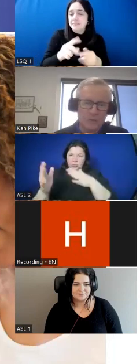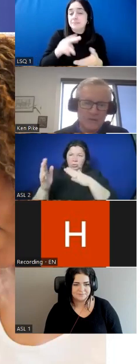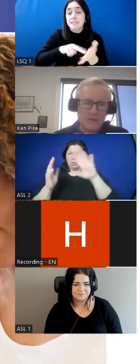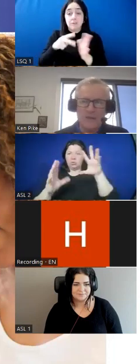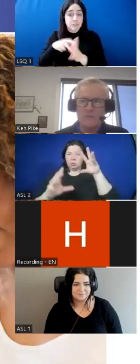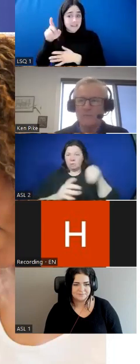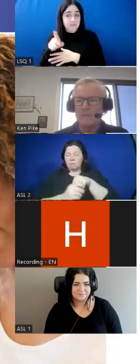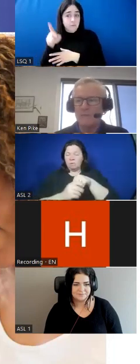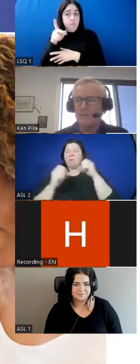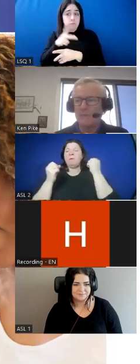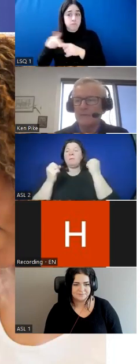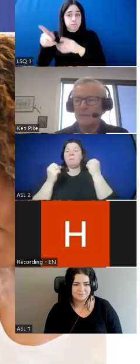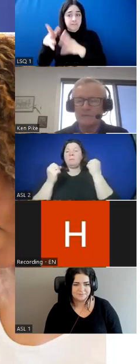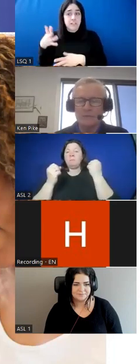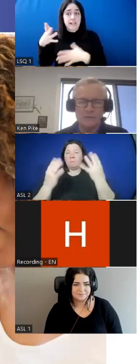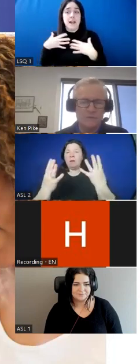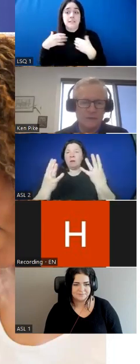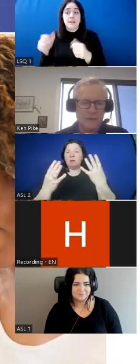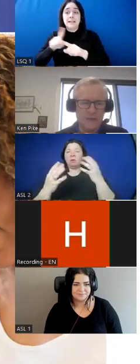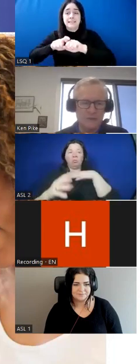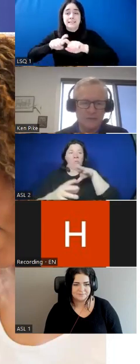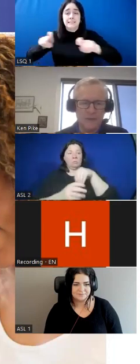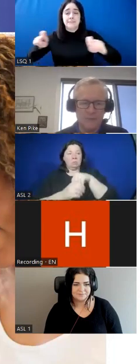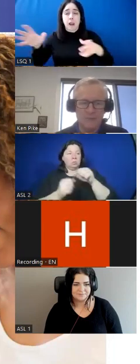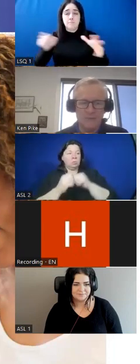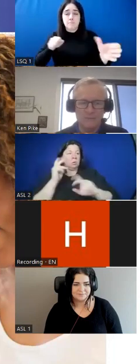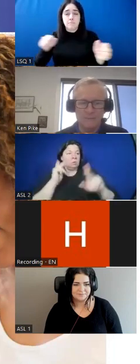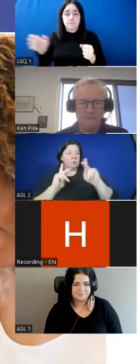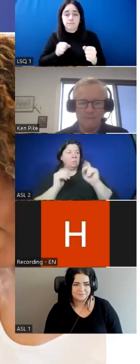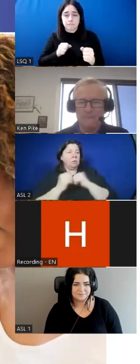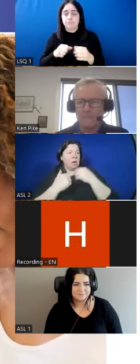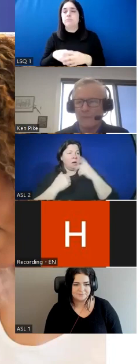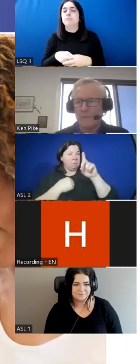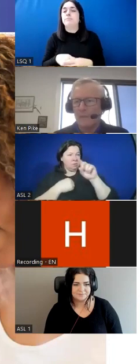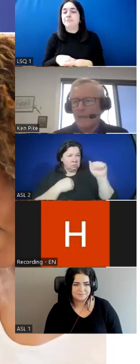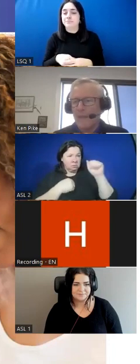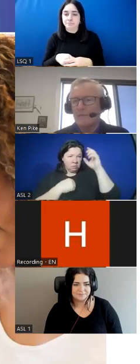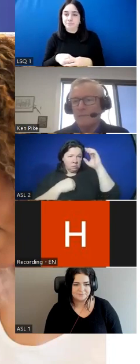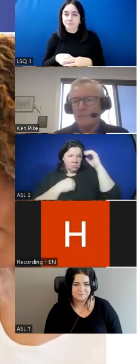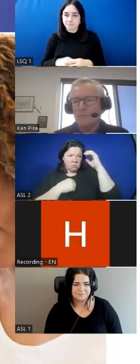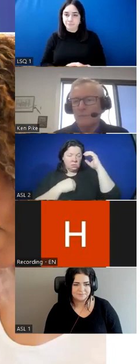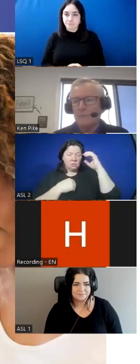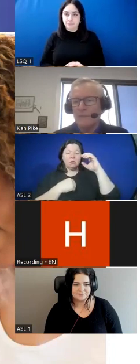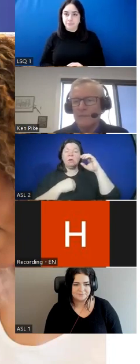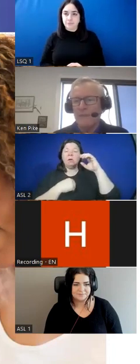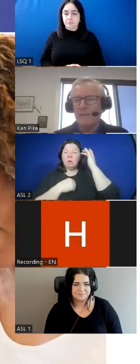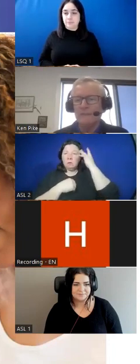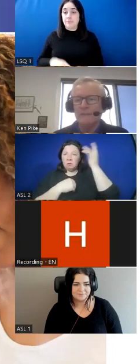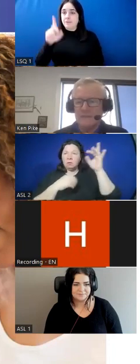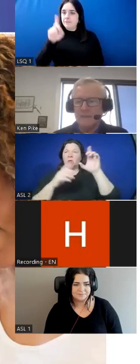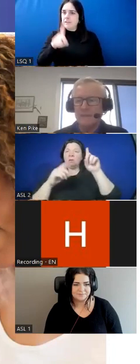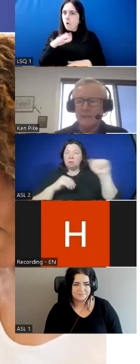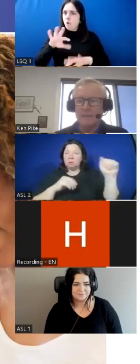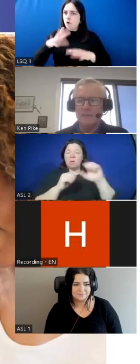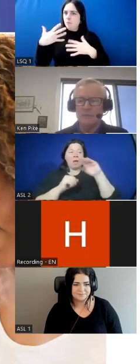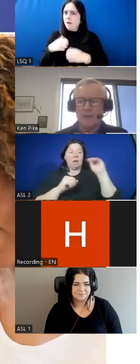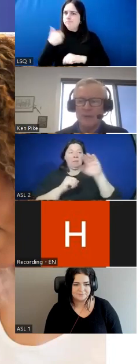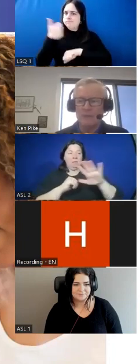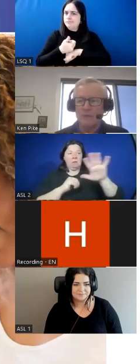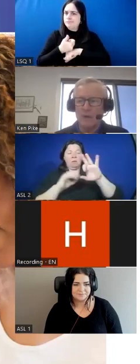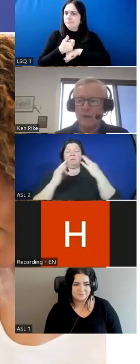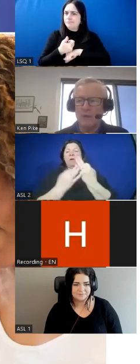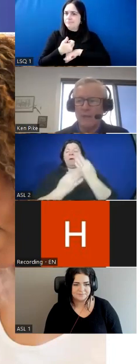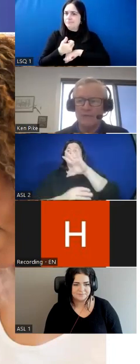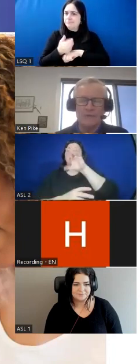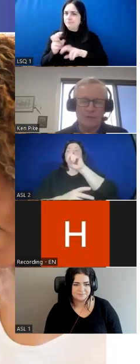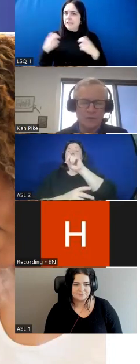should be co-designed with people with an intellectual disability and their families. Lastly, we need to make disability inclusion part